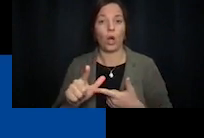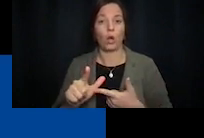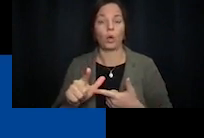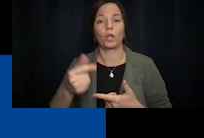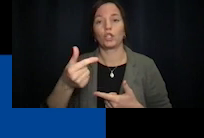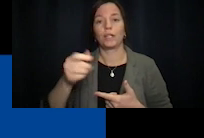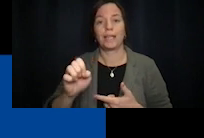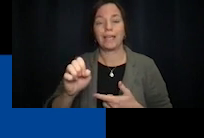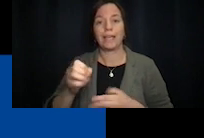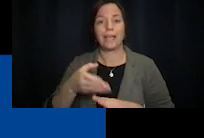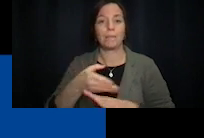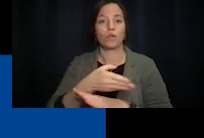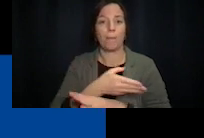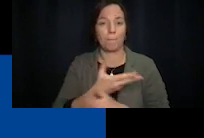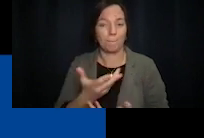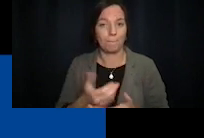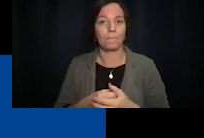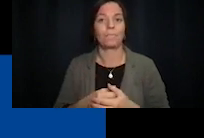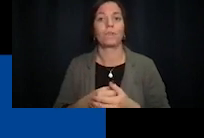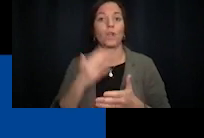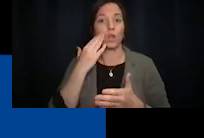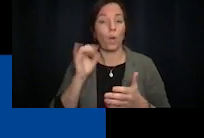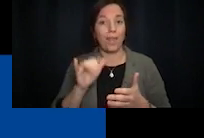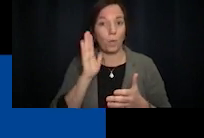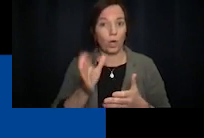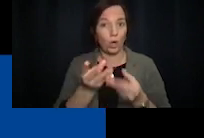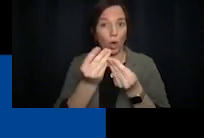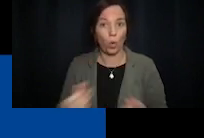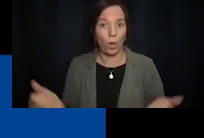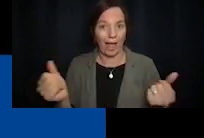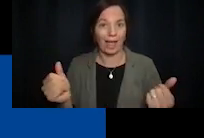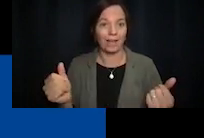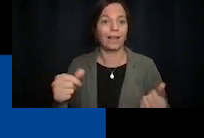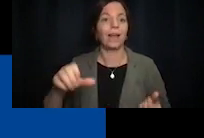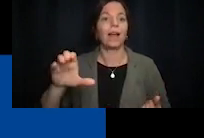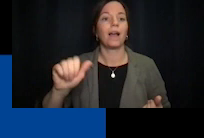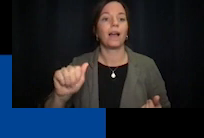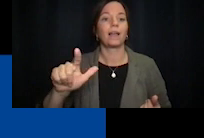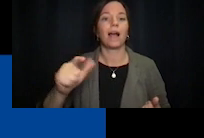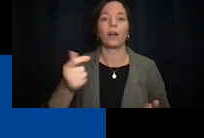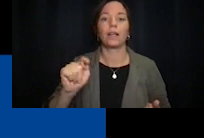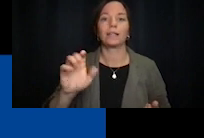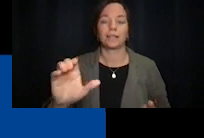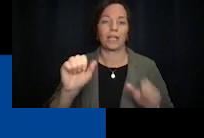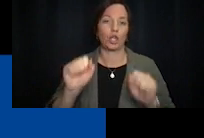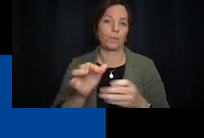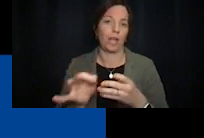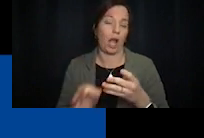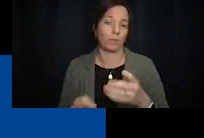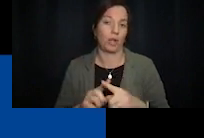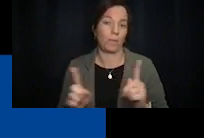or CSU GE prep. Well, knowing that those are going away, certainly CalGETSE could be an option, but a lot of our colleges have